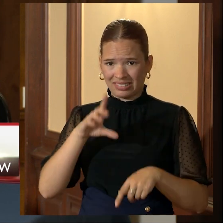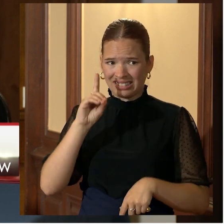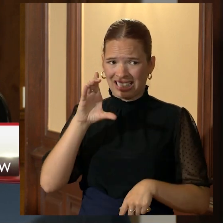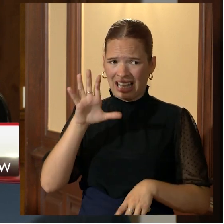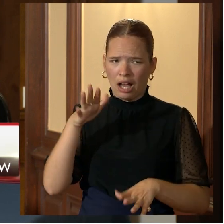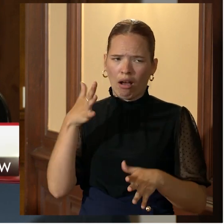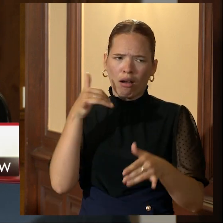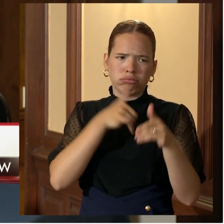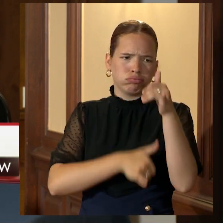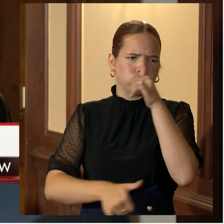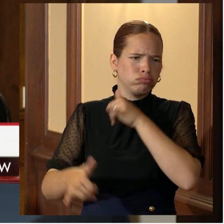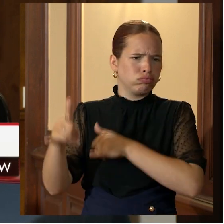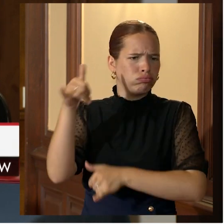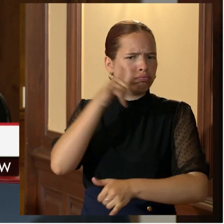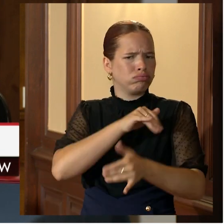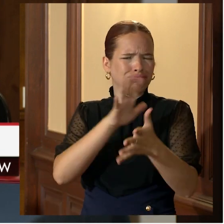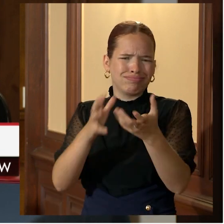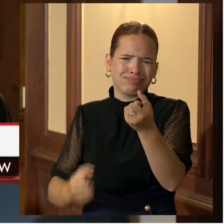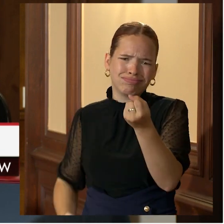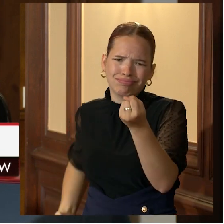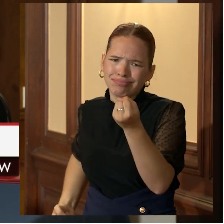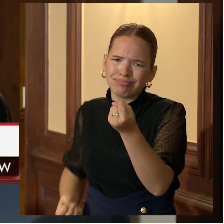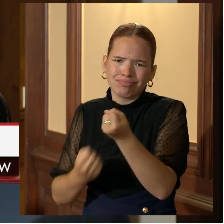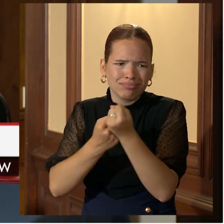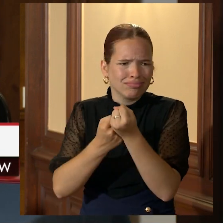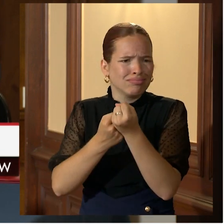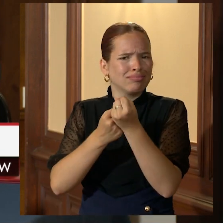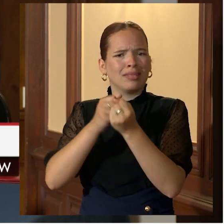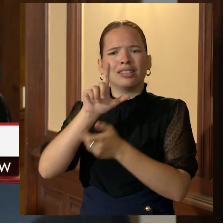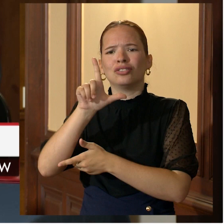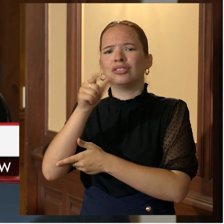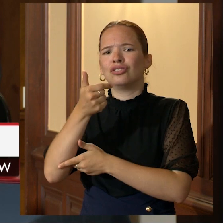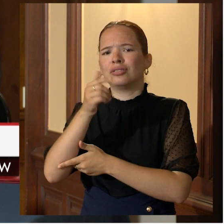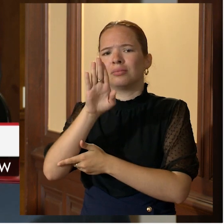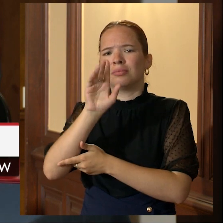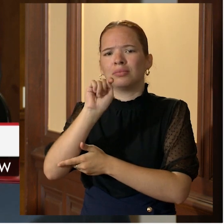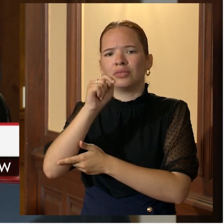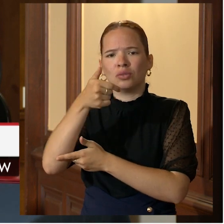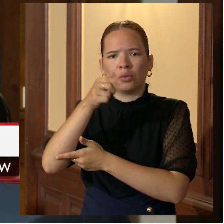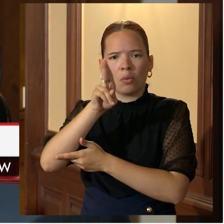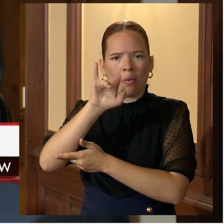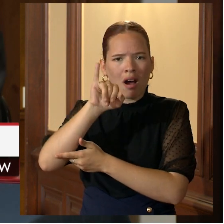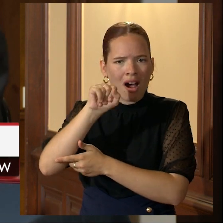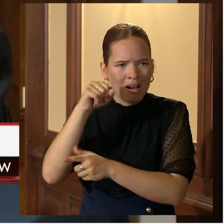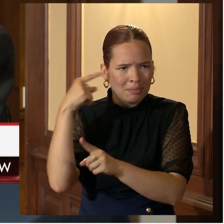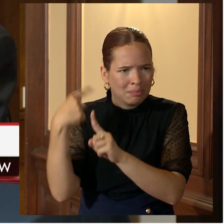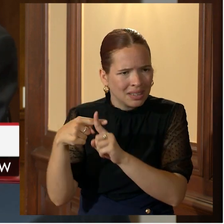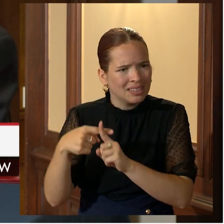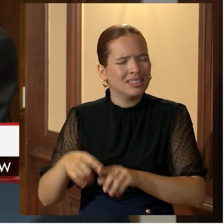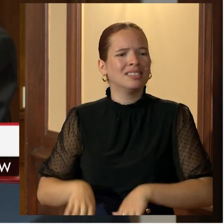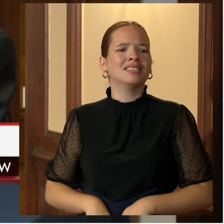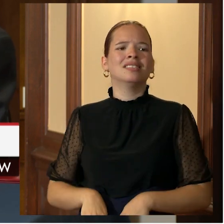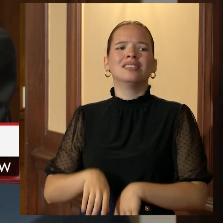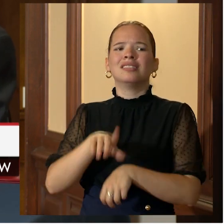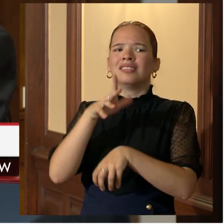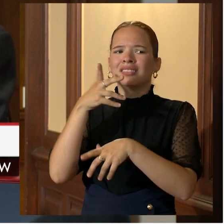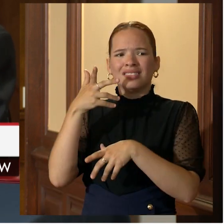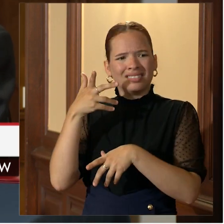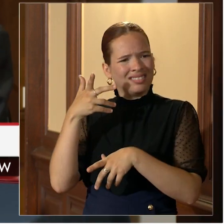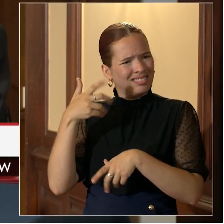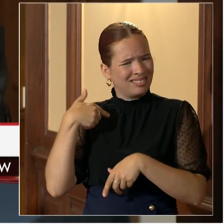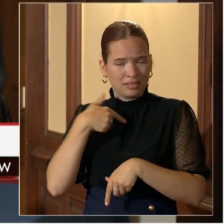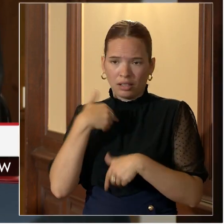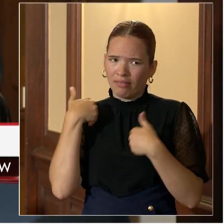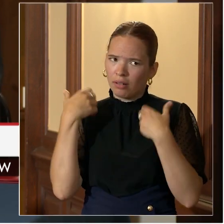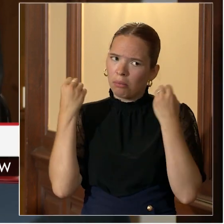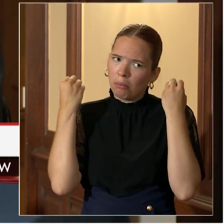allow second chances, we employ returning citizens faster and better than other areas. But we can't just rest on who we are. I